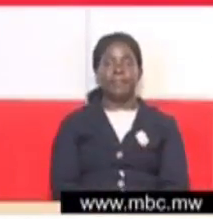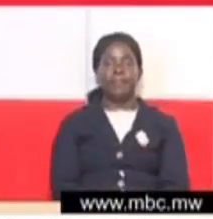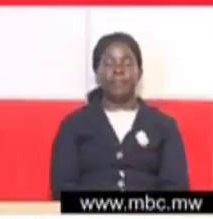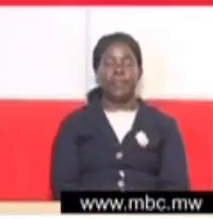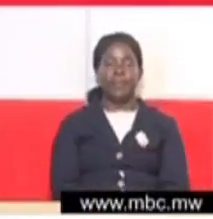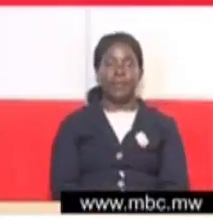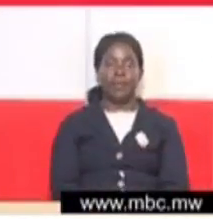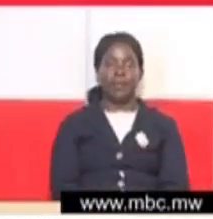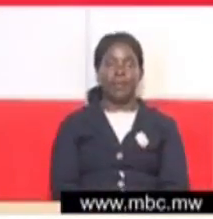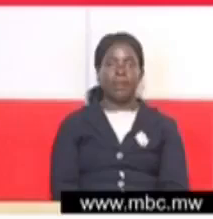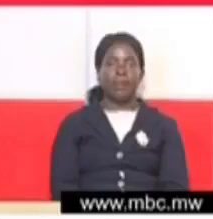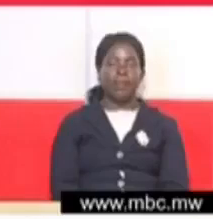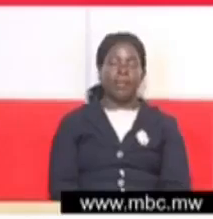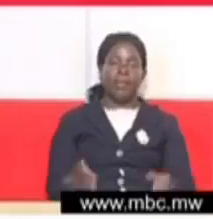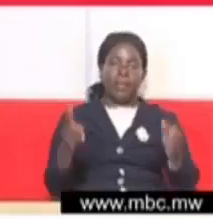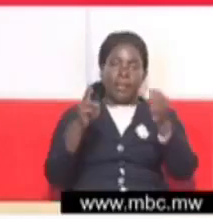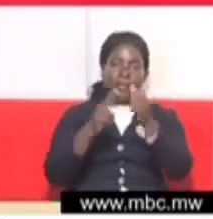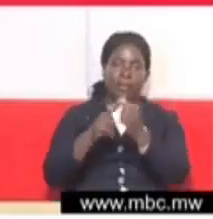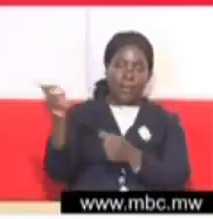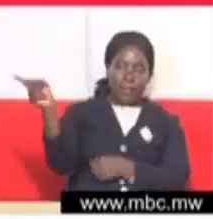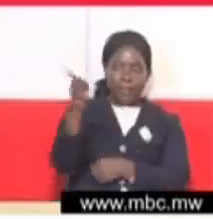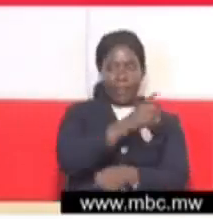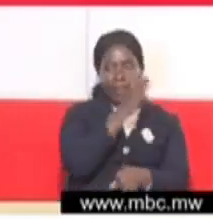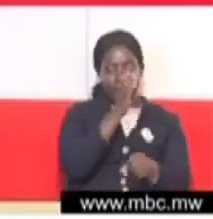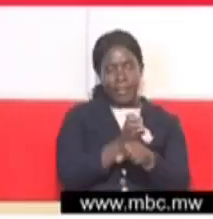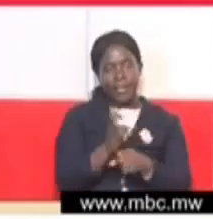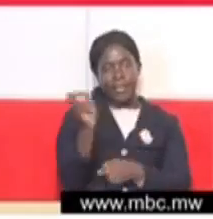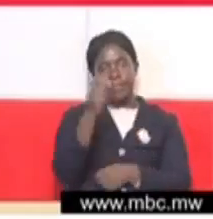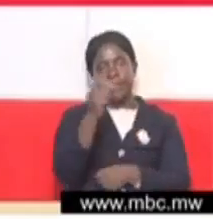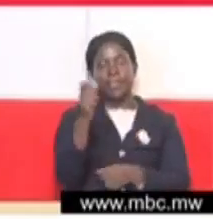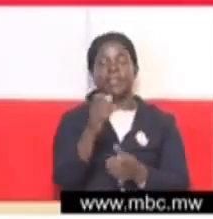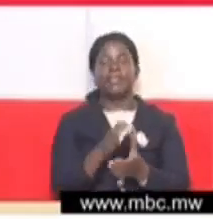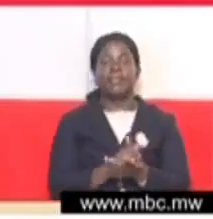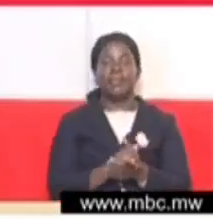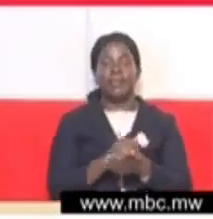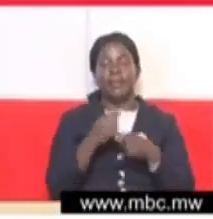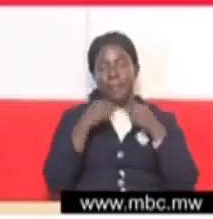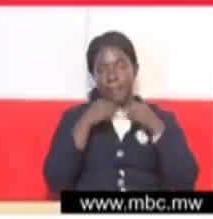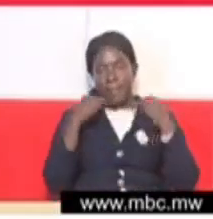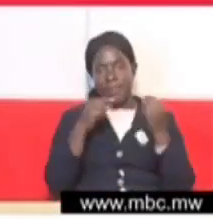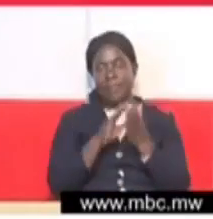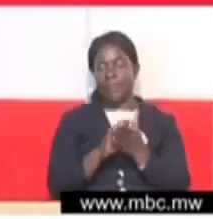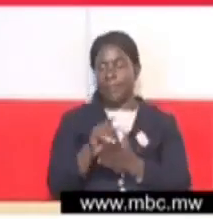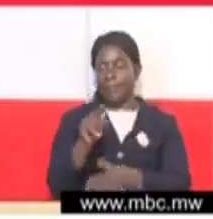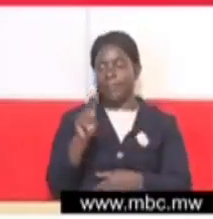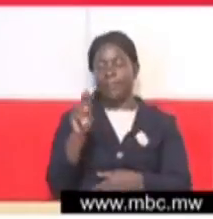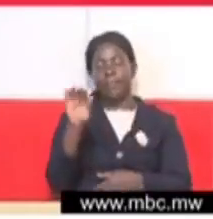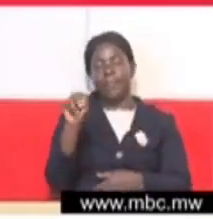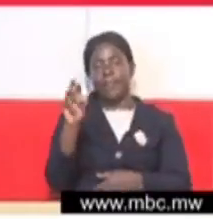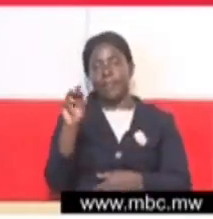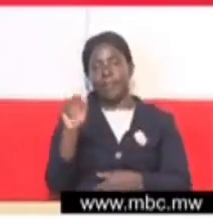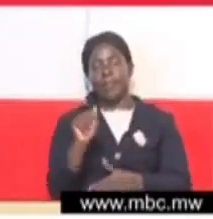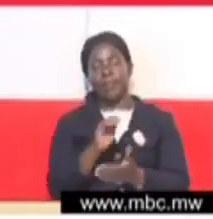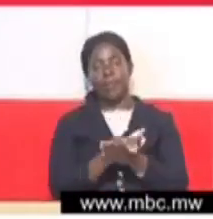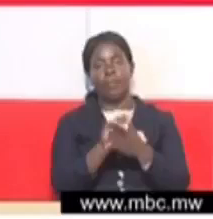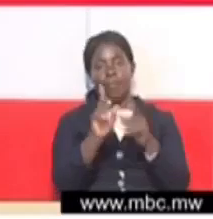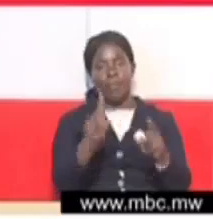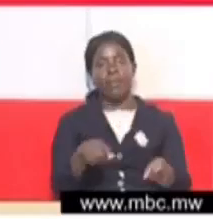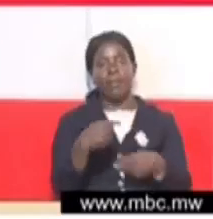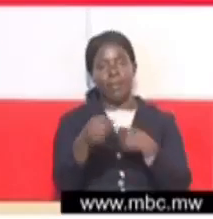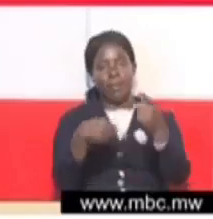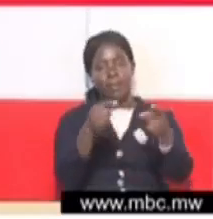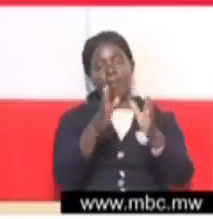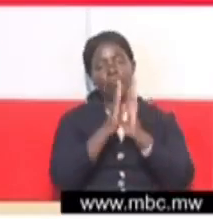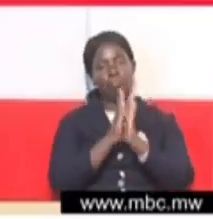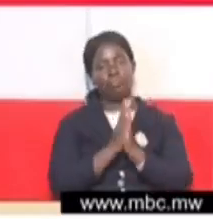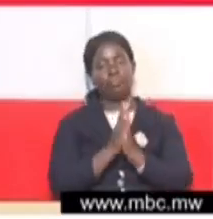Former Malawi Seventh-day Adventist Church President Pastor Flaxon Kuyama has urged Malawians to continue praying to God